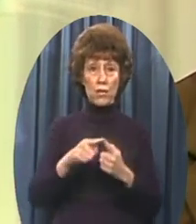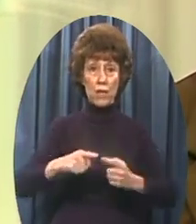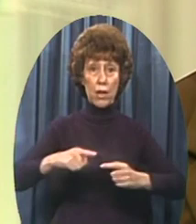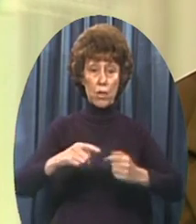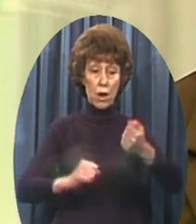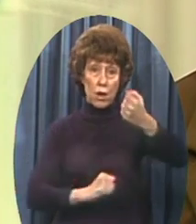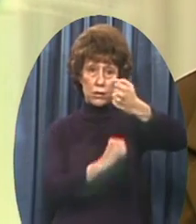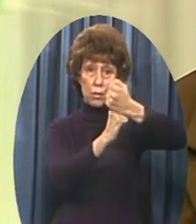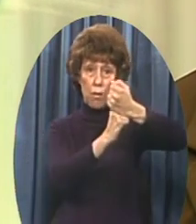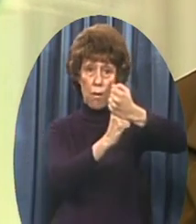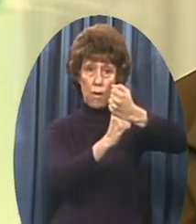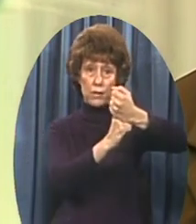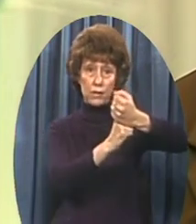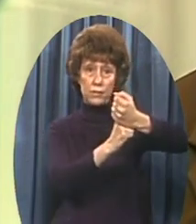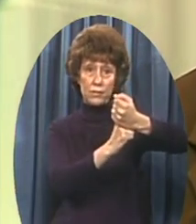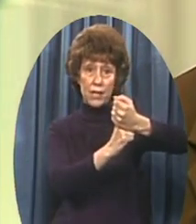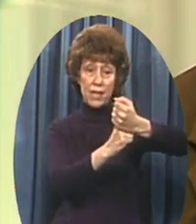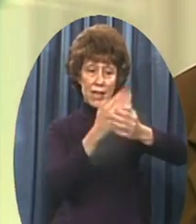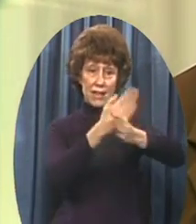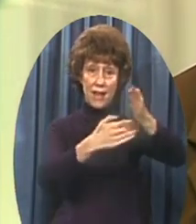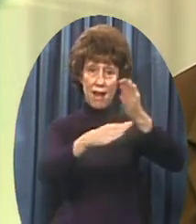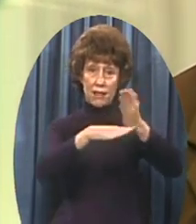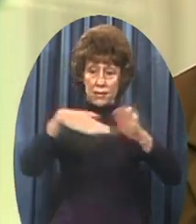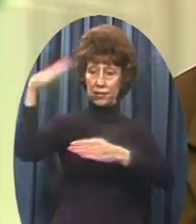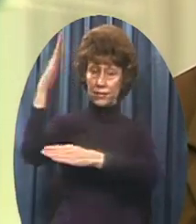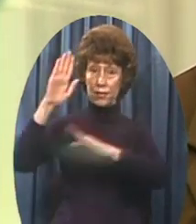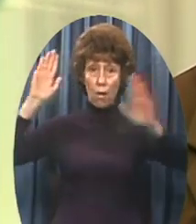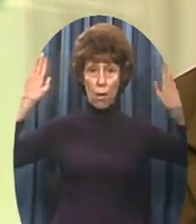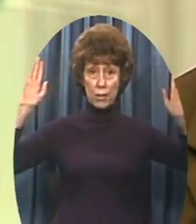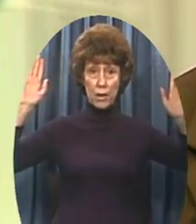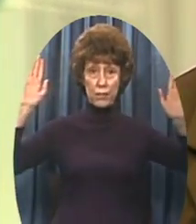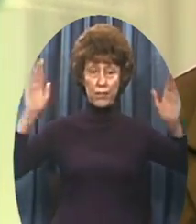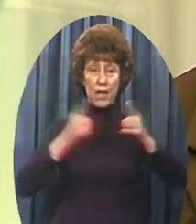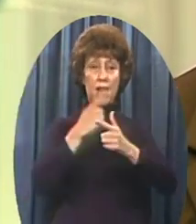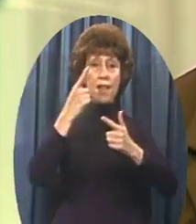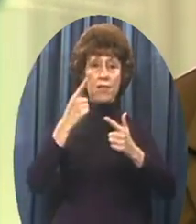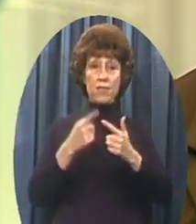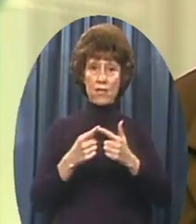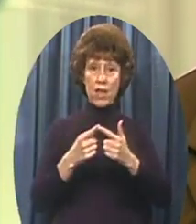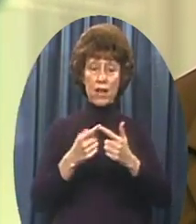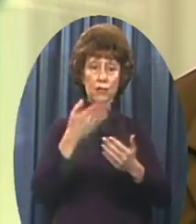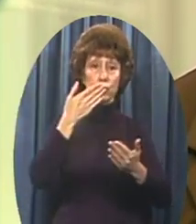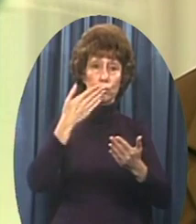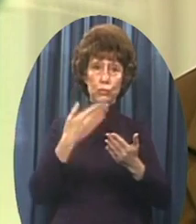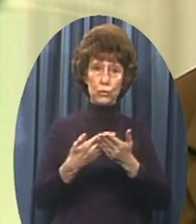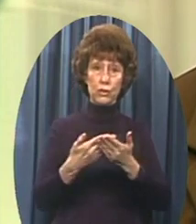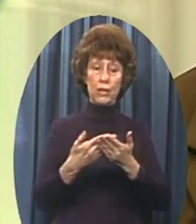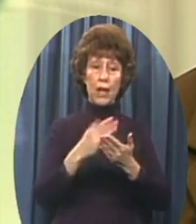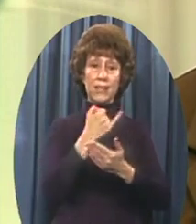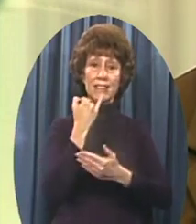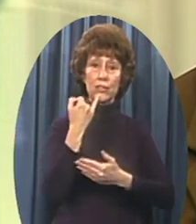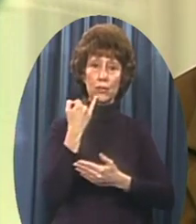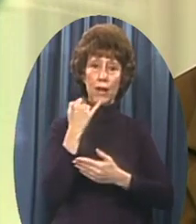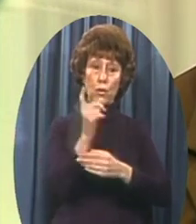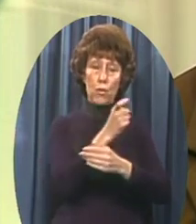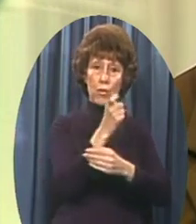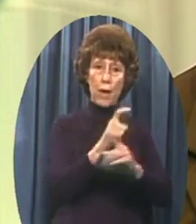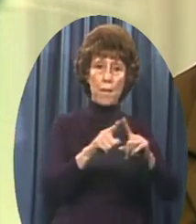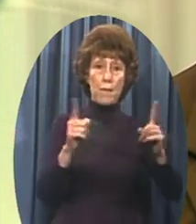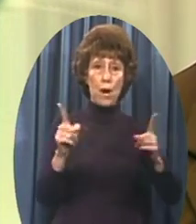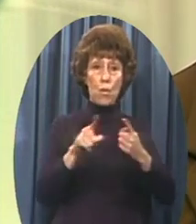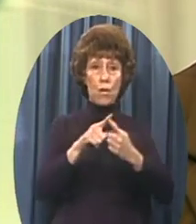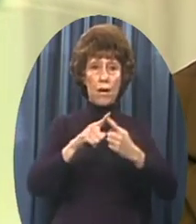prevail. But when his hands fell, the forces of Amalek prevailed. And Aaron and